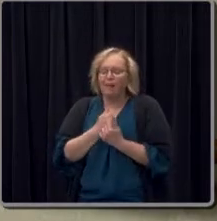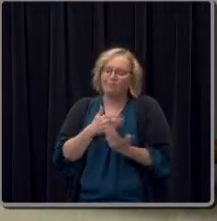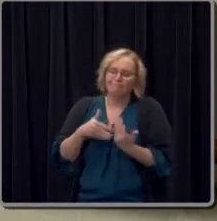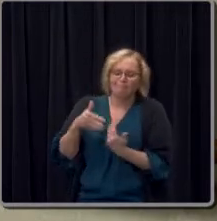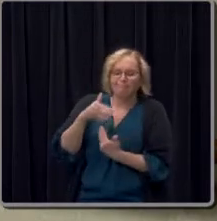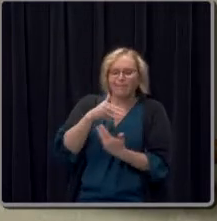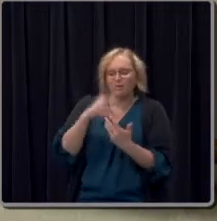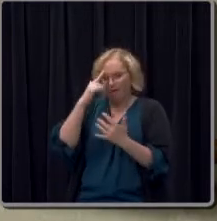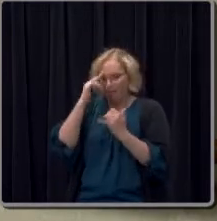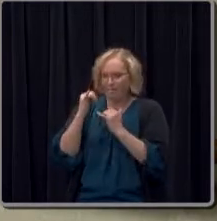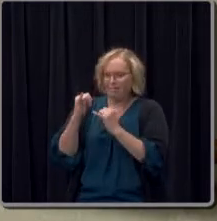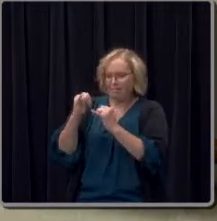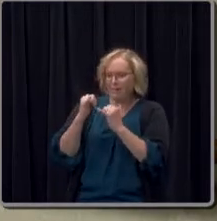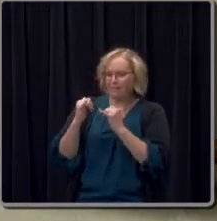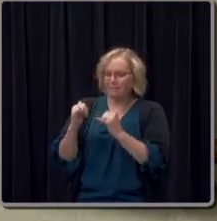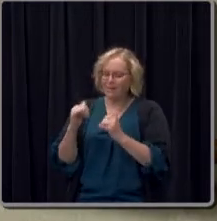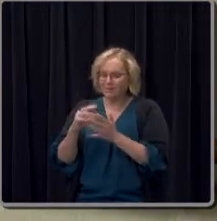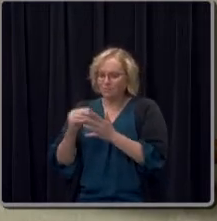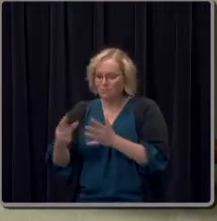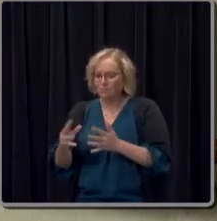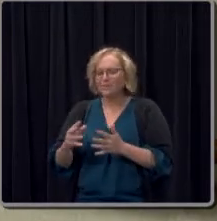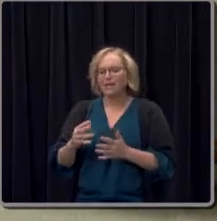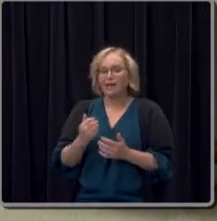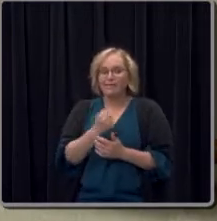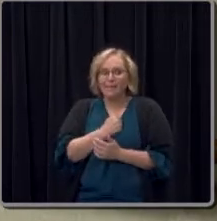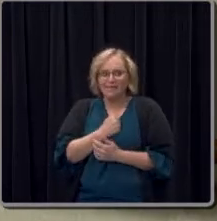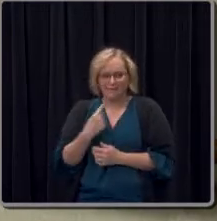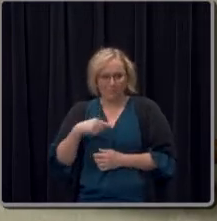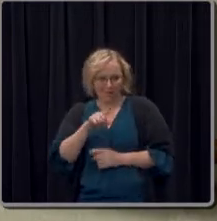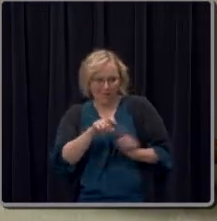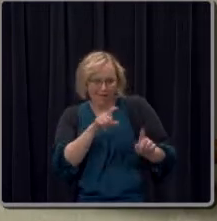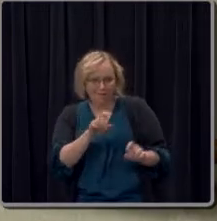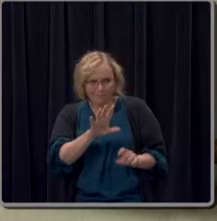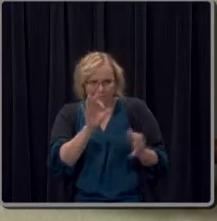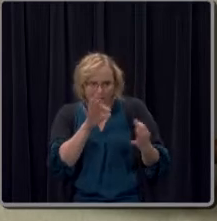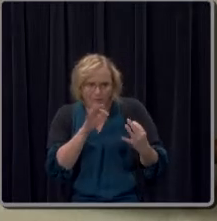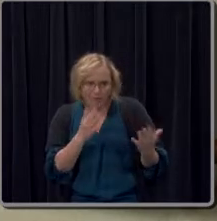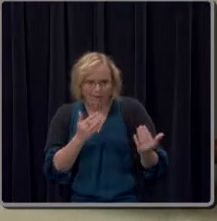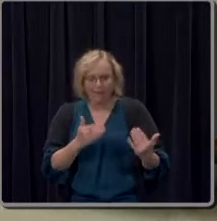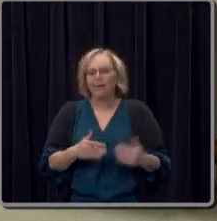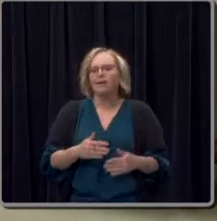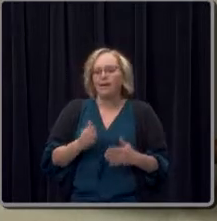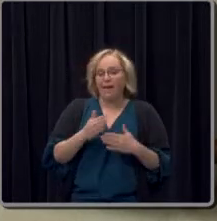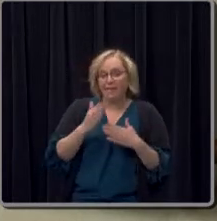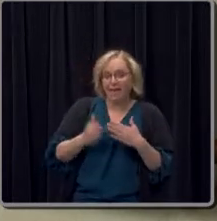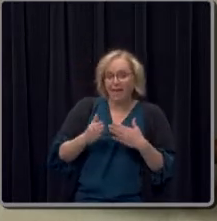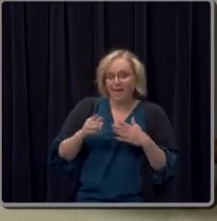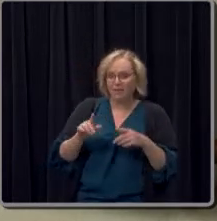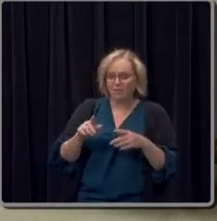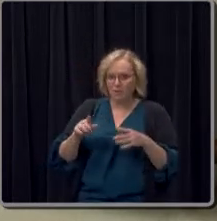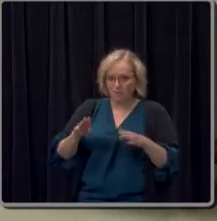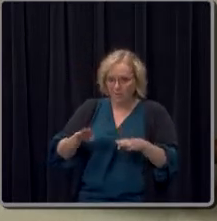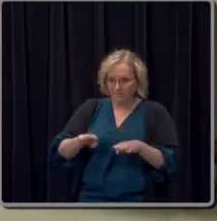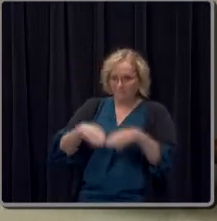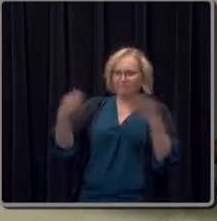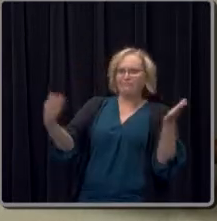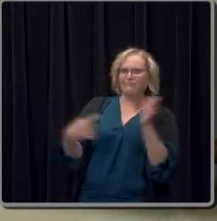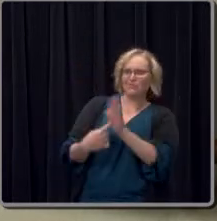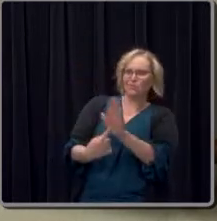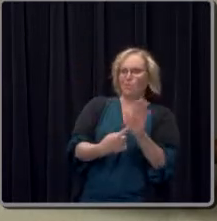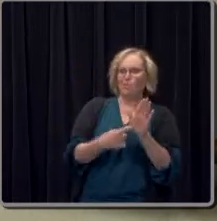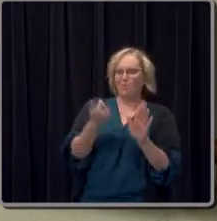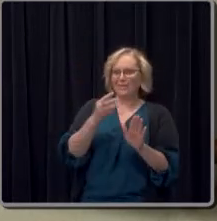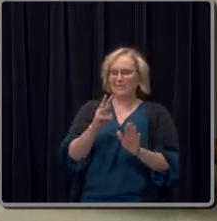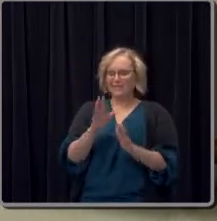books, and they loved being asked for their input. The end of the event, when we unveiled the 16 books, they cheered for every single title. It was really, really